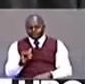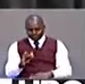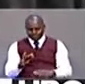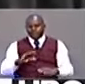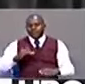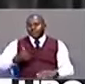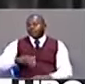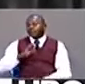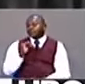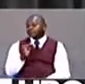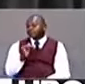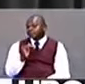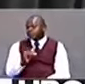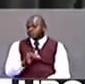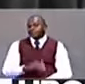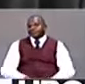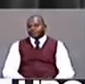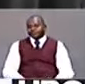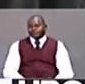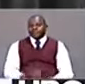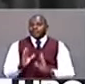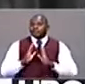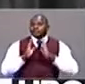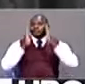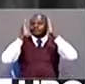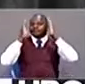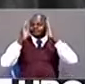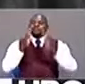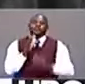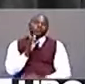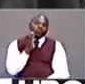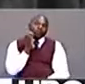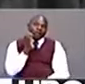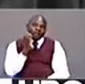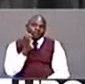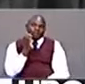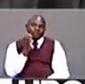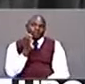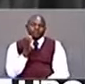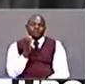Madam Speaker, Archbishop Luanga